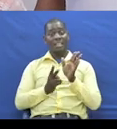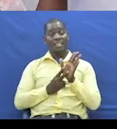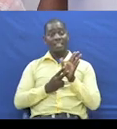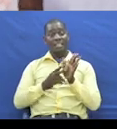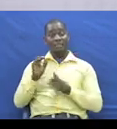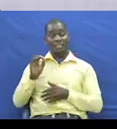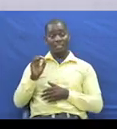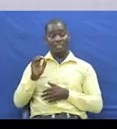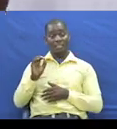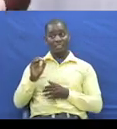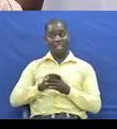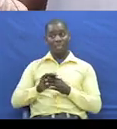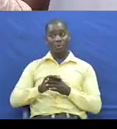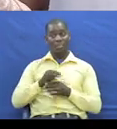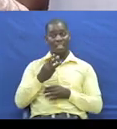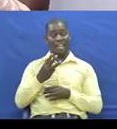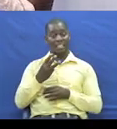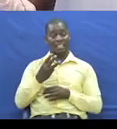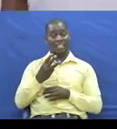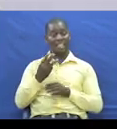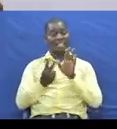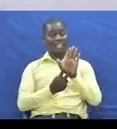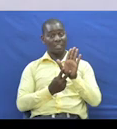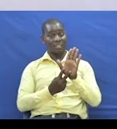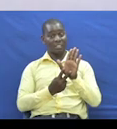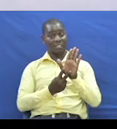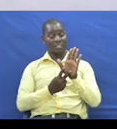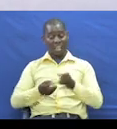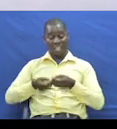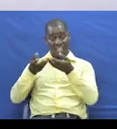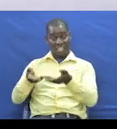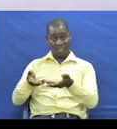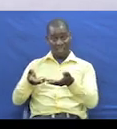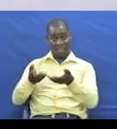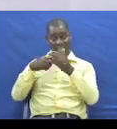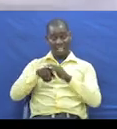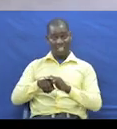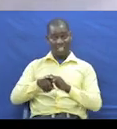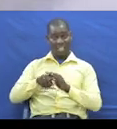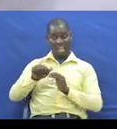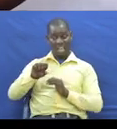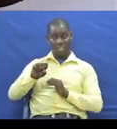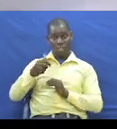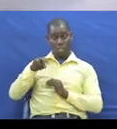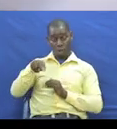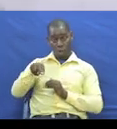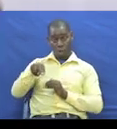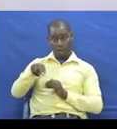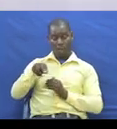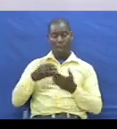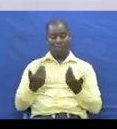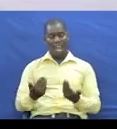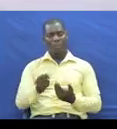17. And its mass, 37. The atom being given for chlorine is of isotope with mass